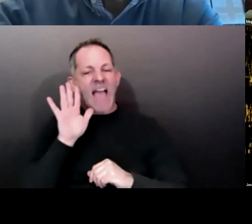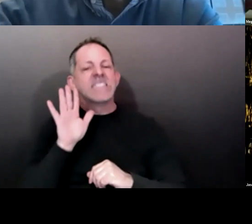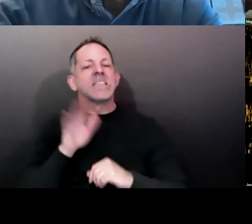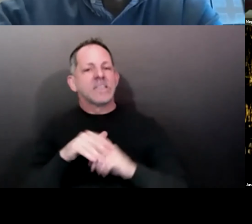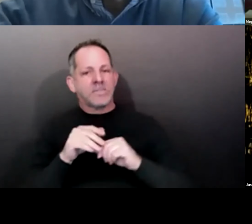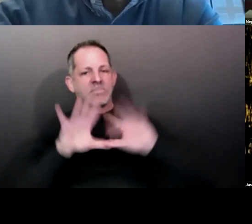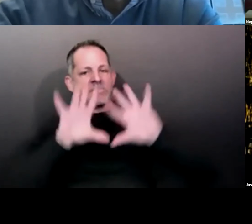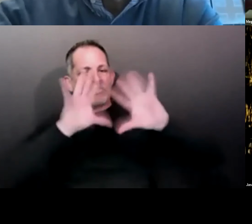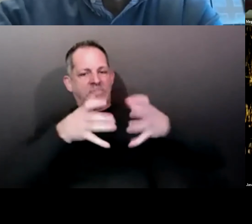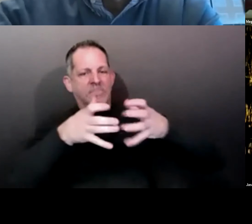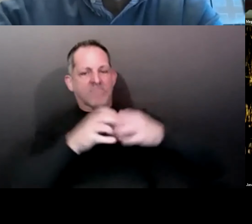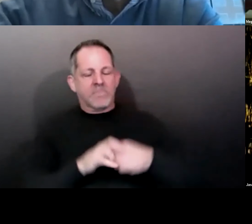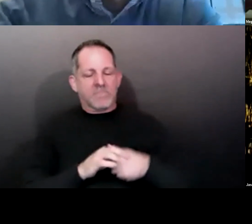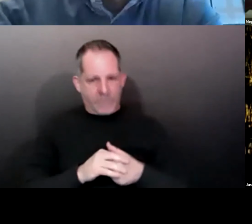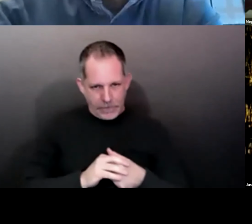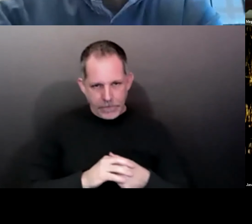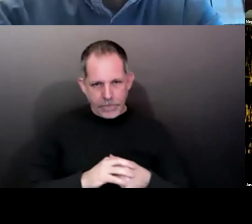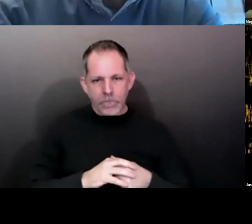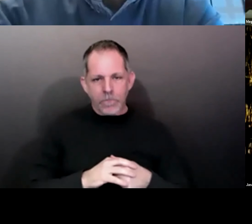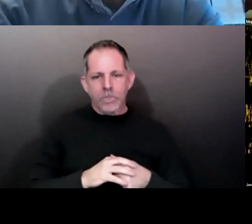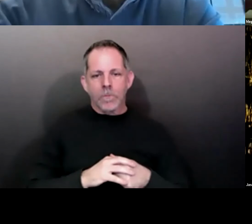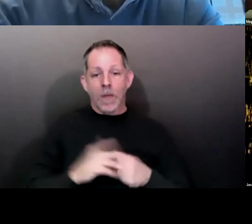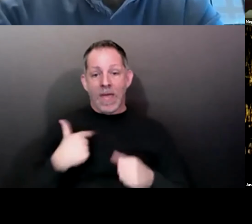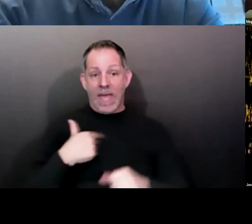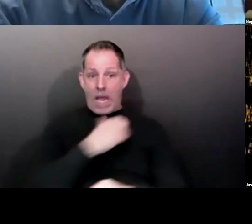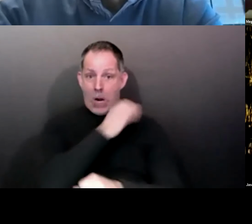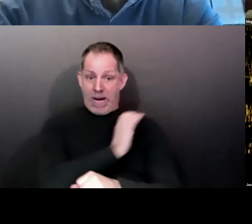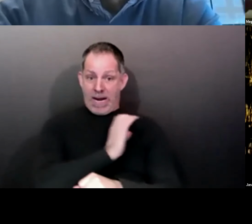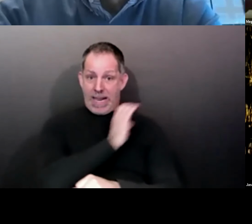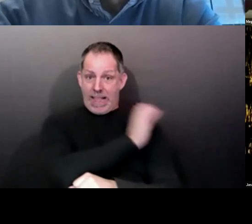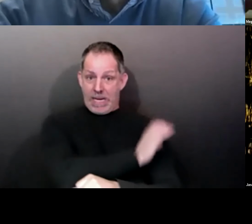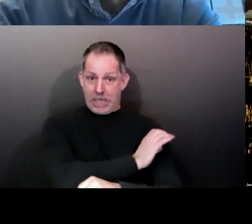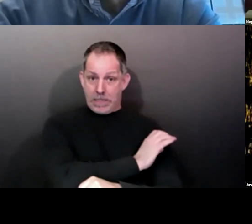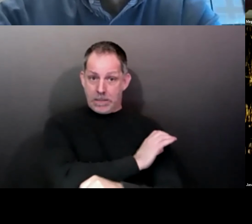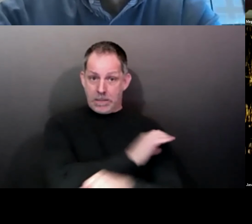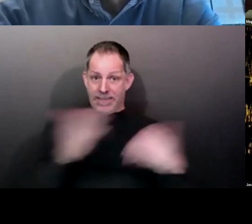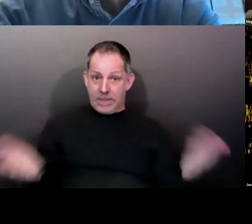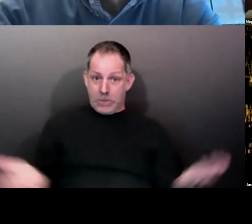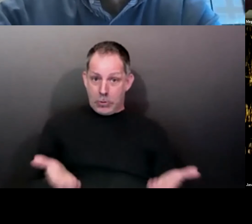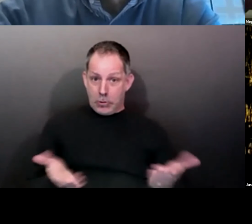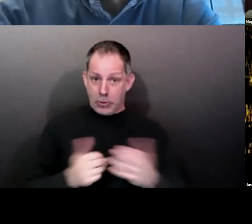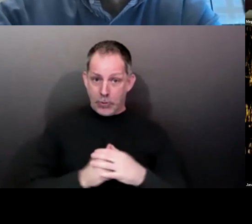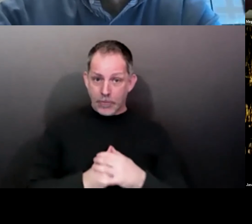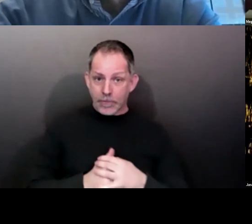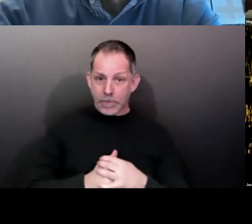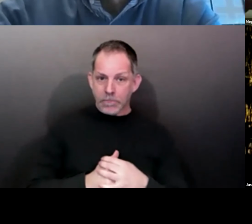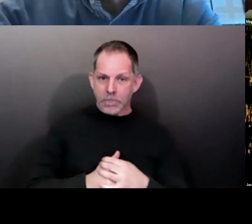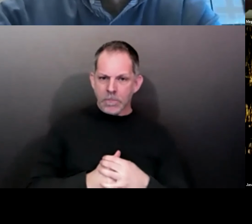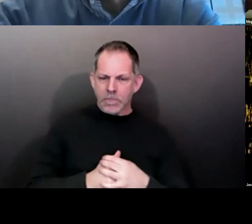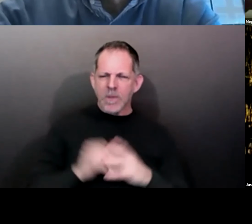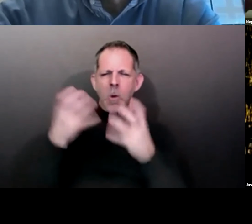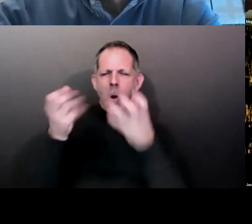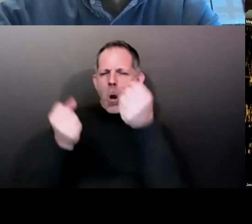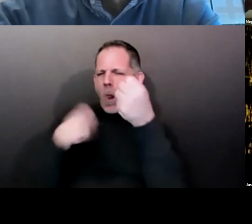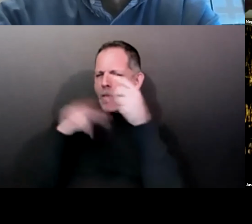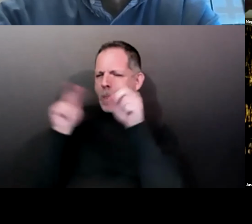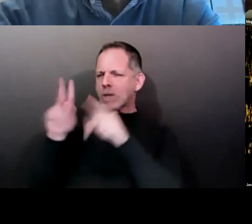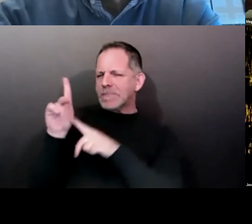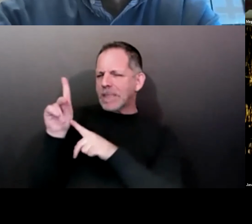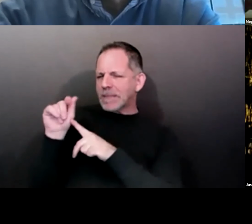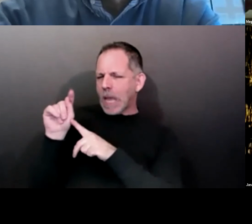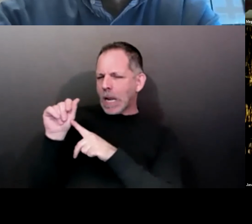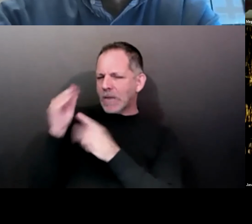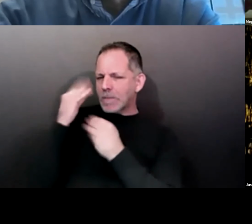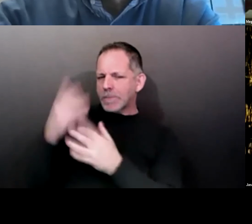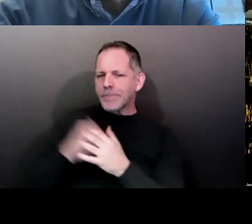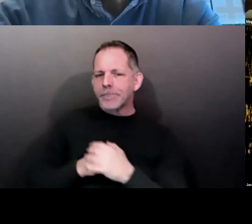And we've also, let me look at my list. The school districts. The next thing we want to do after the school